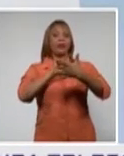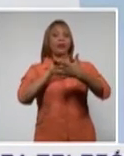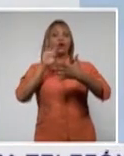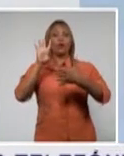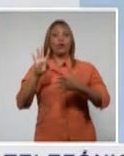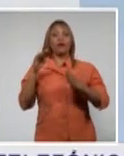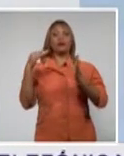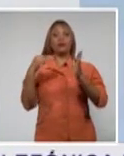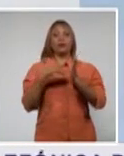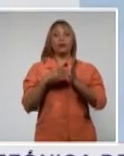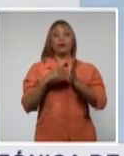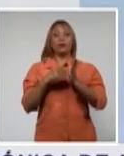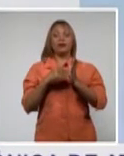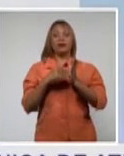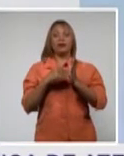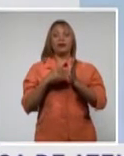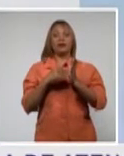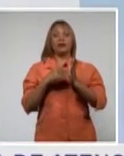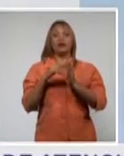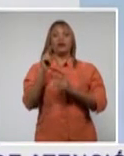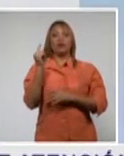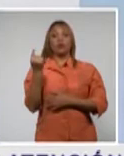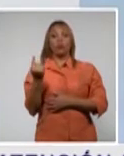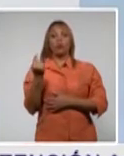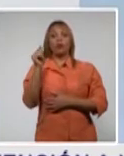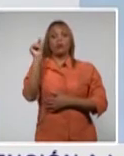11,452,870 confirmed cases.